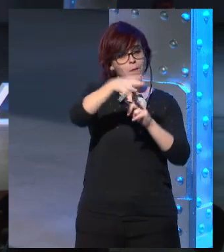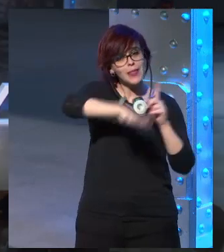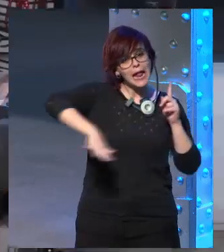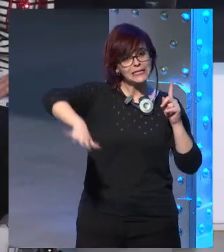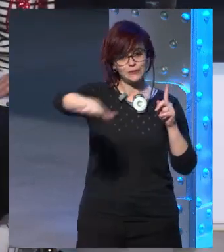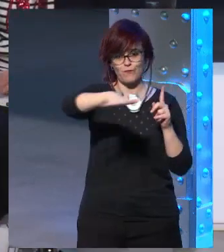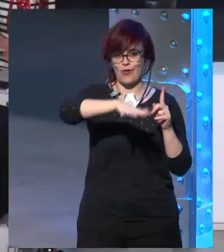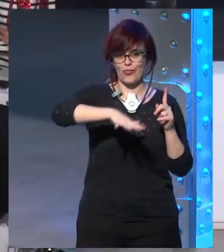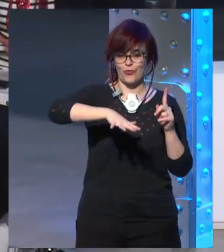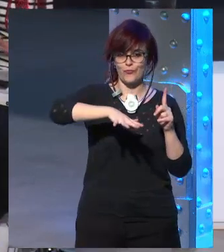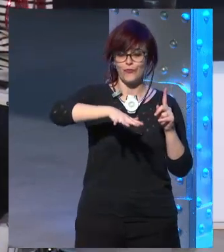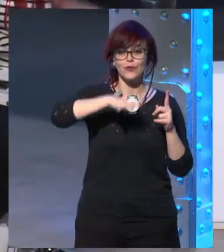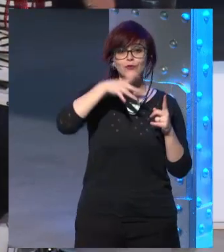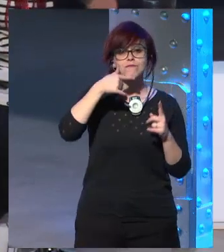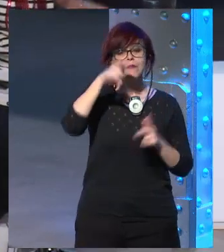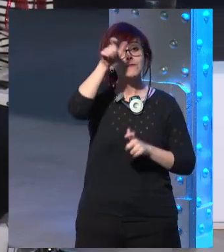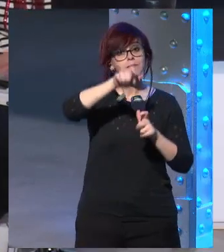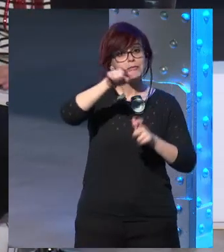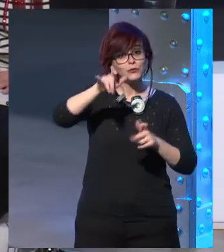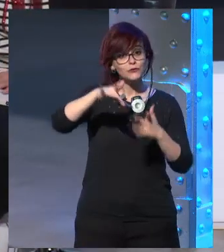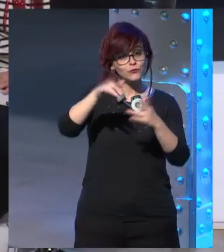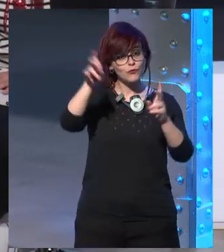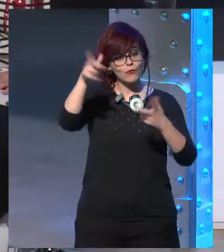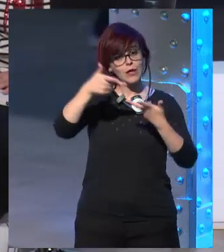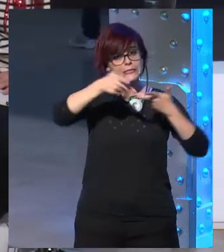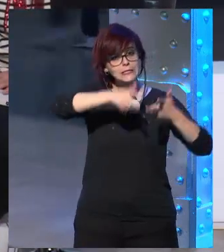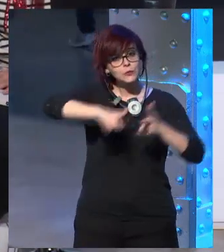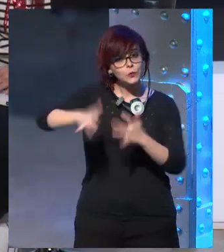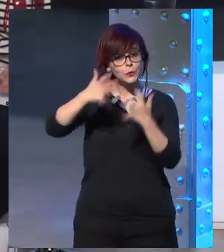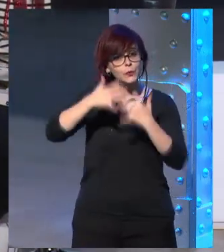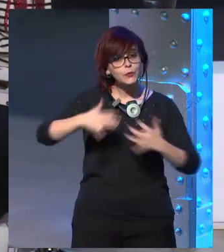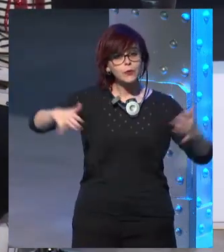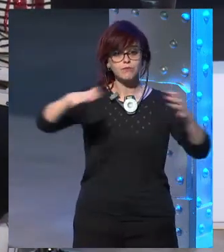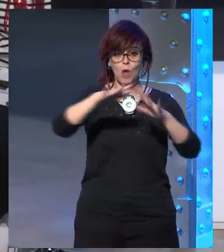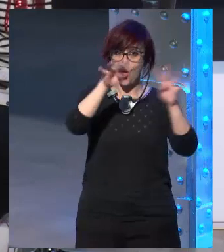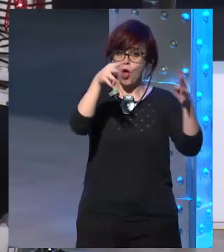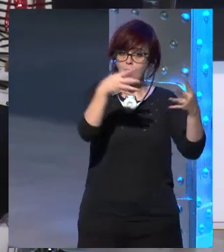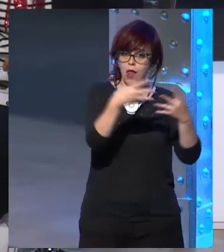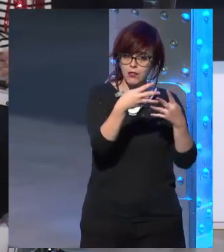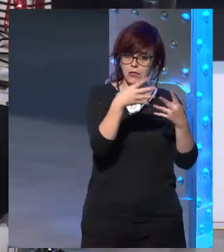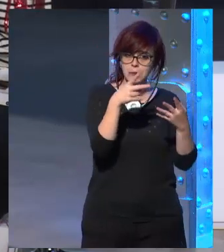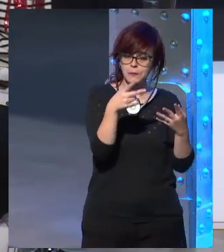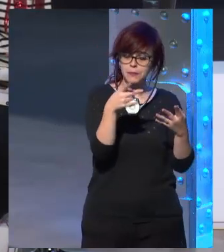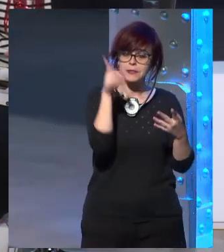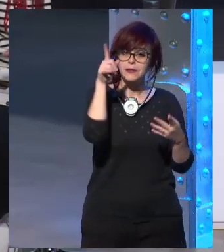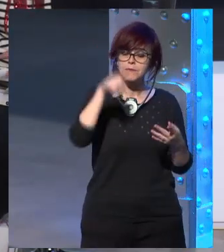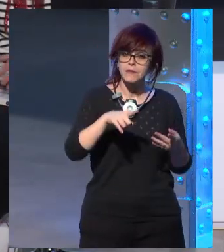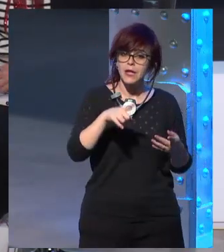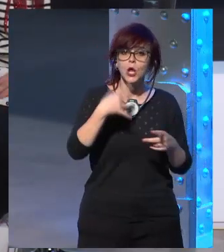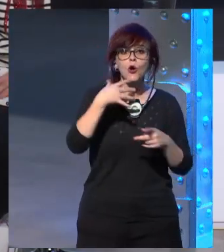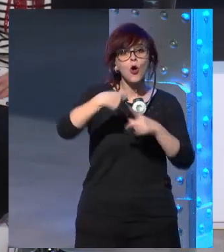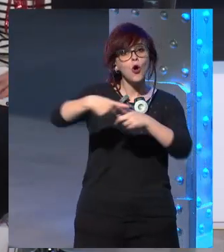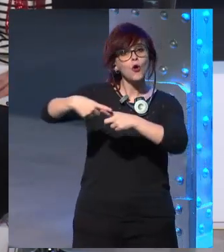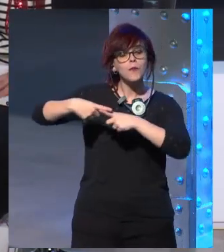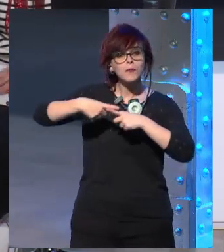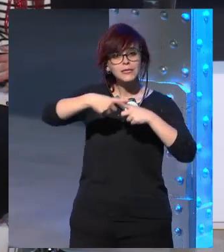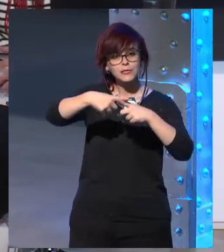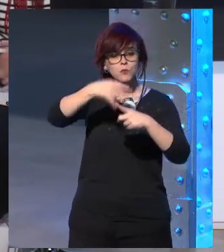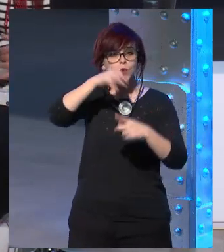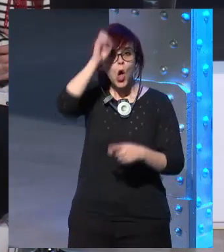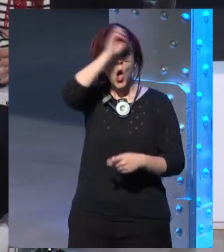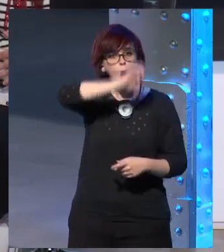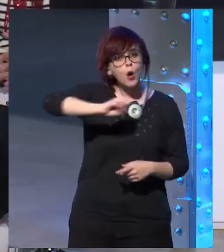on streaming. And for the ones that are here and are following it online, please